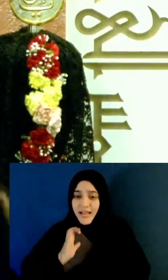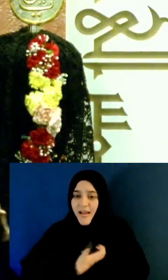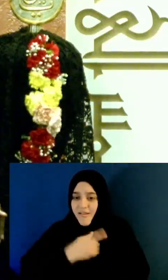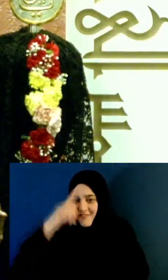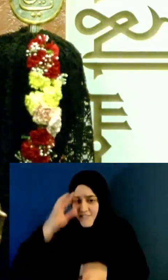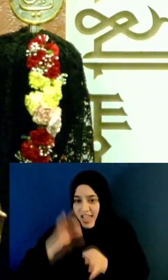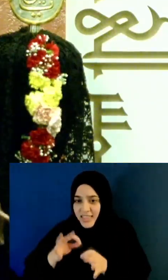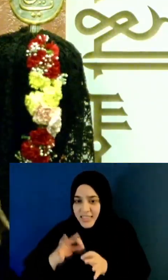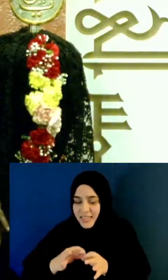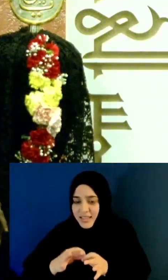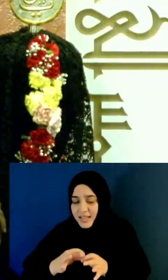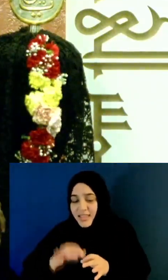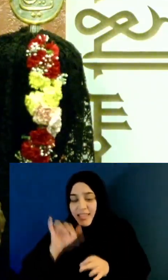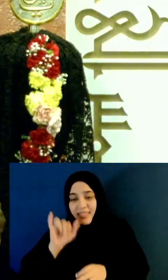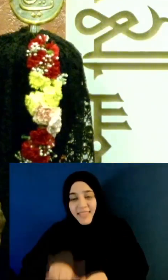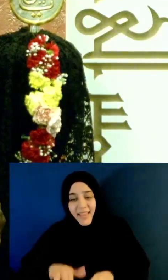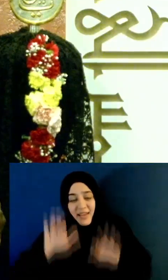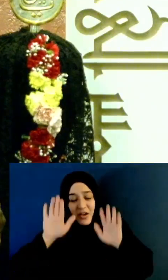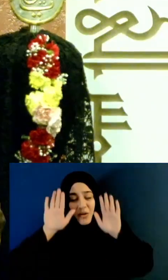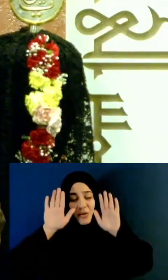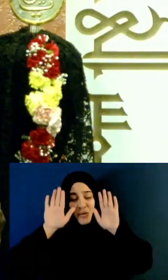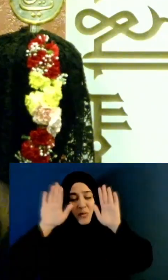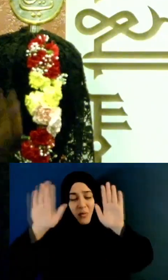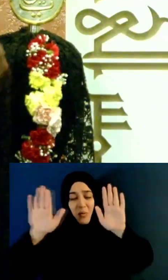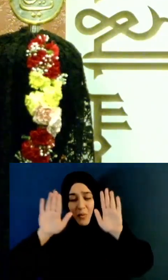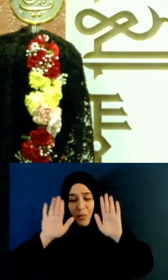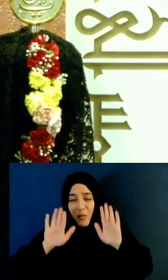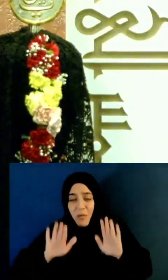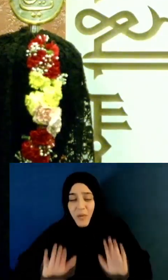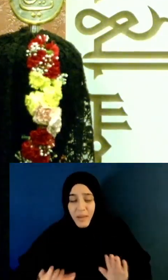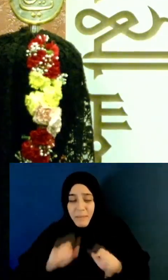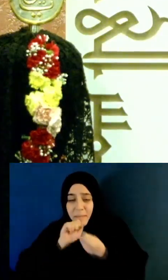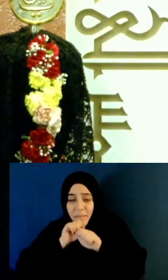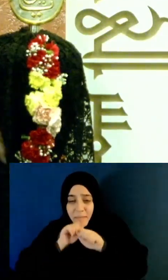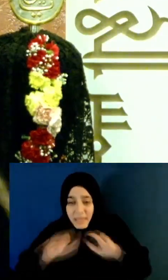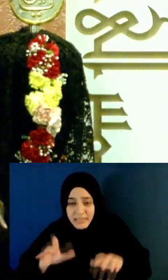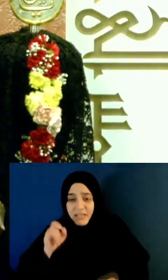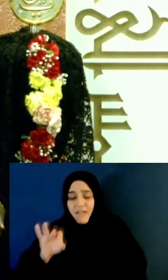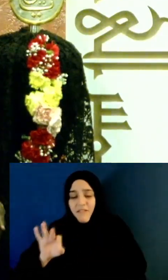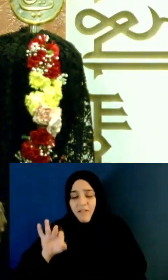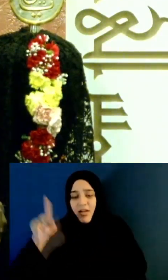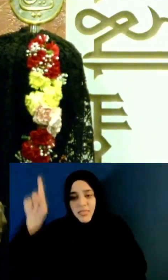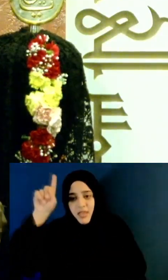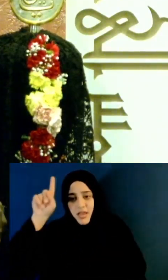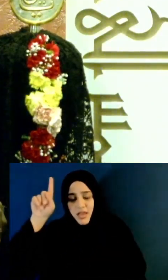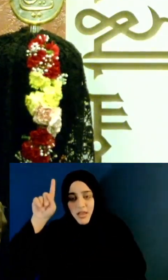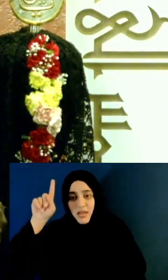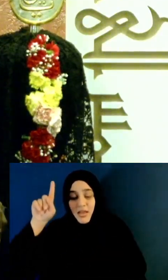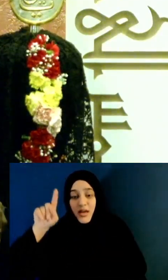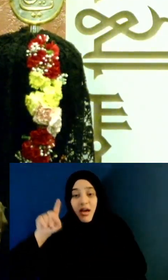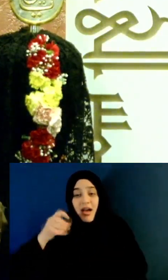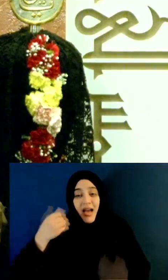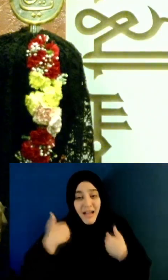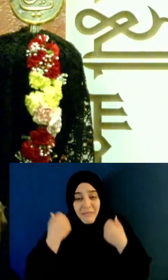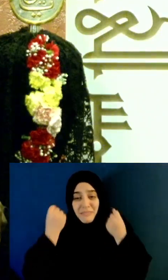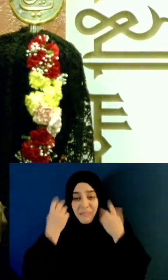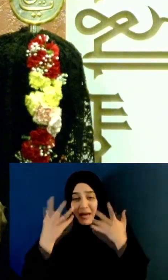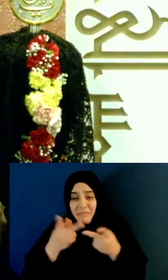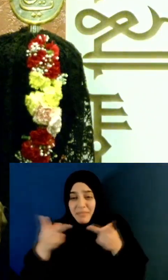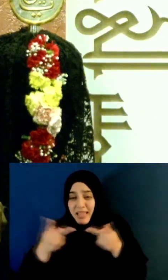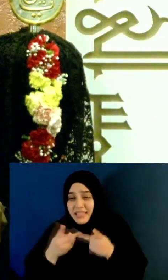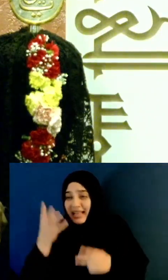This is the greatest ni'mah of Allah. There are places out there, they cannot